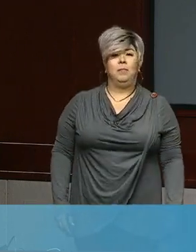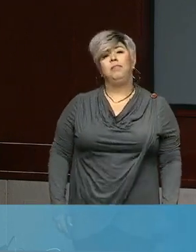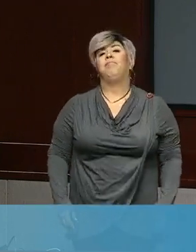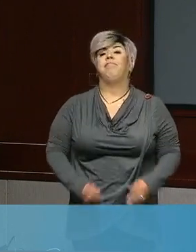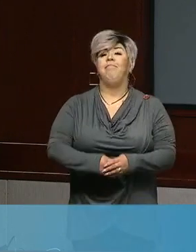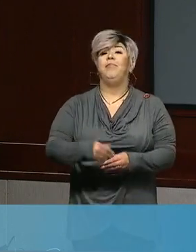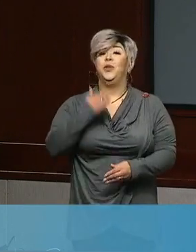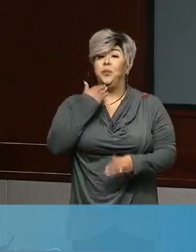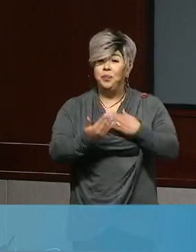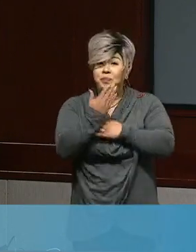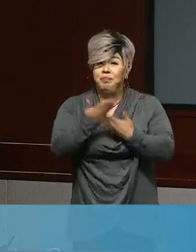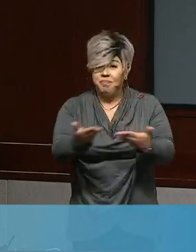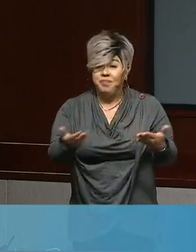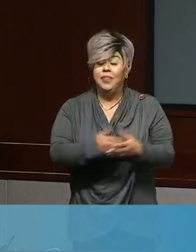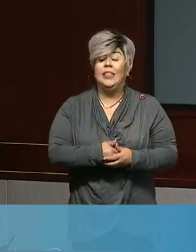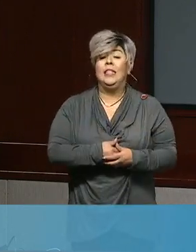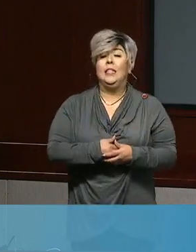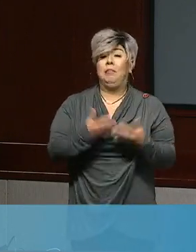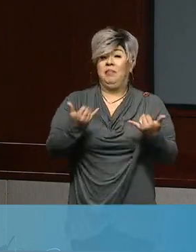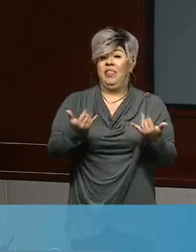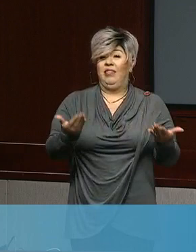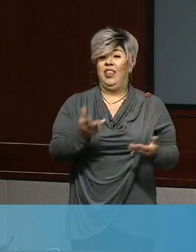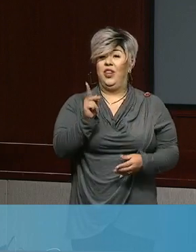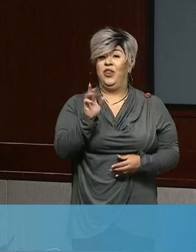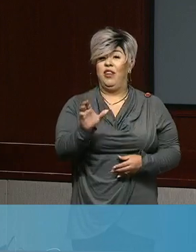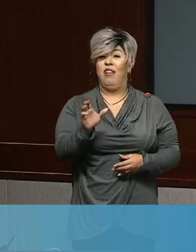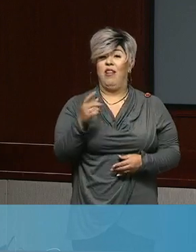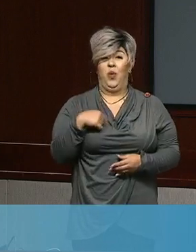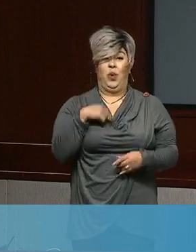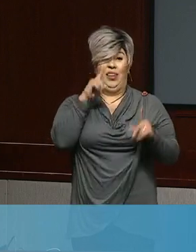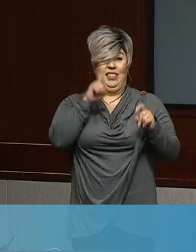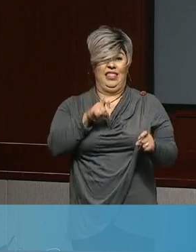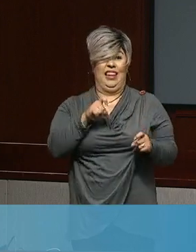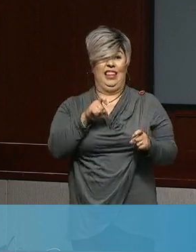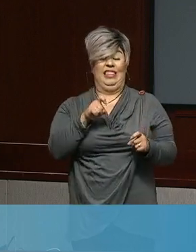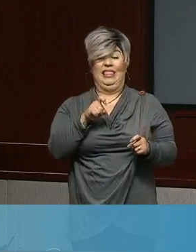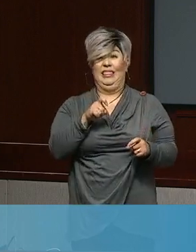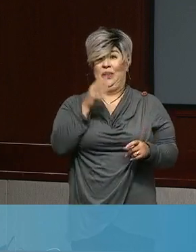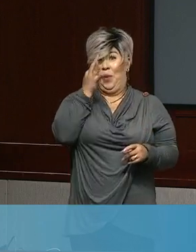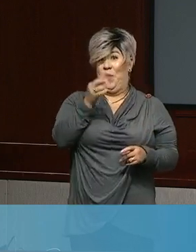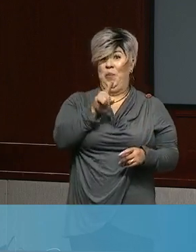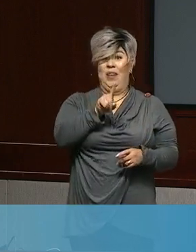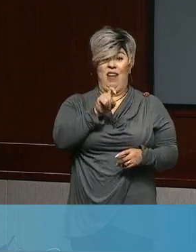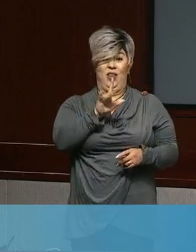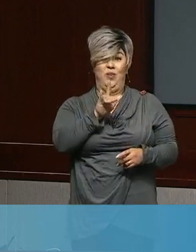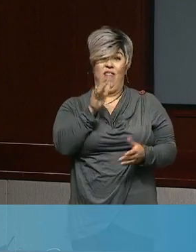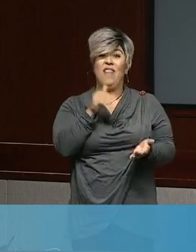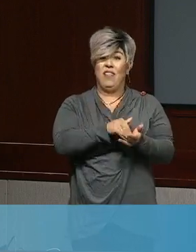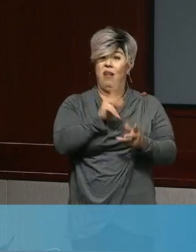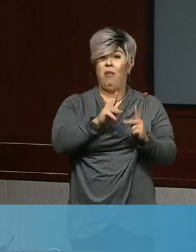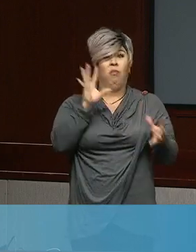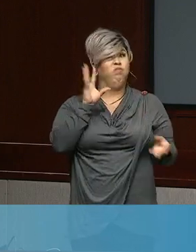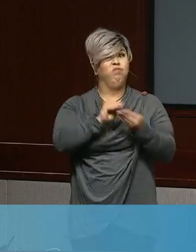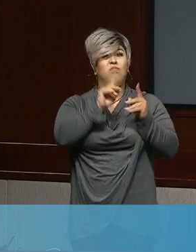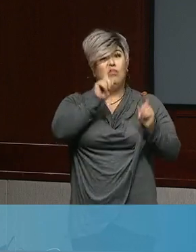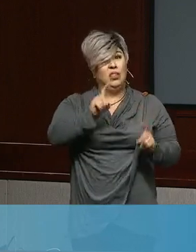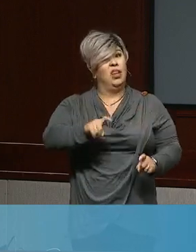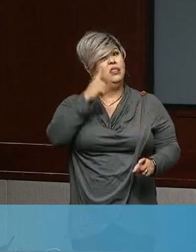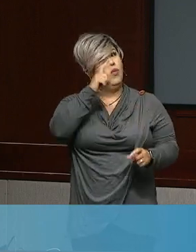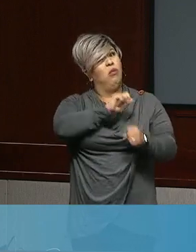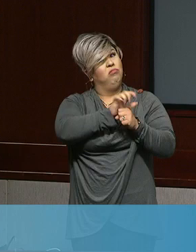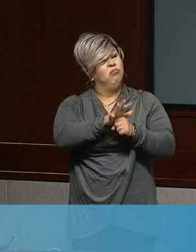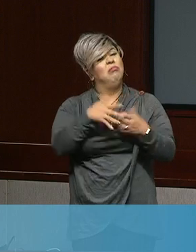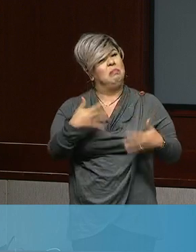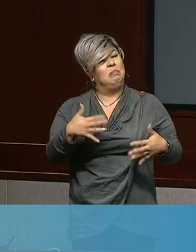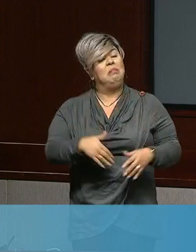Good morning, everybody. Today in Kern County, we've tested nearly 125,000 people for COVID-19, and to